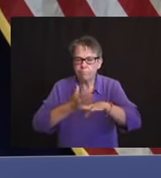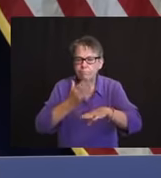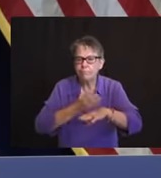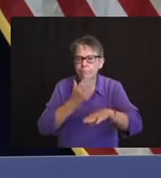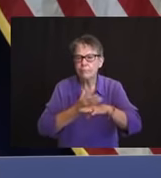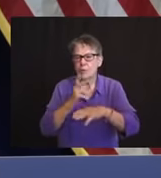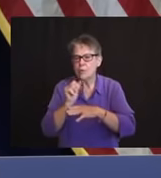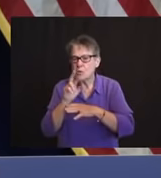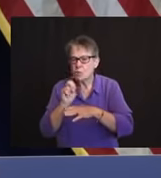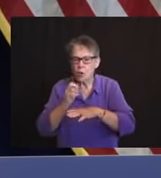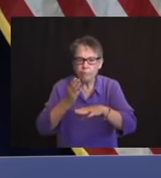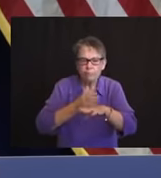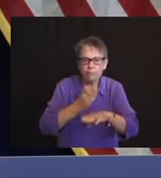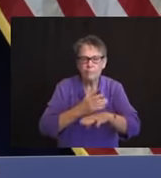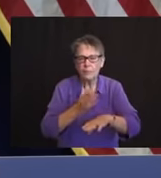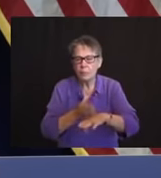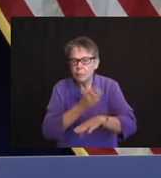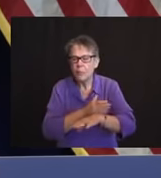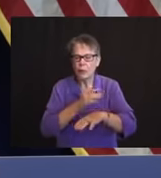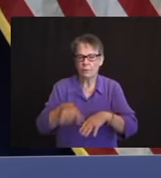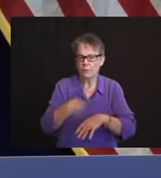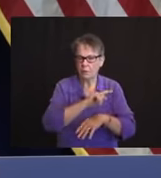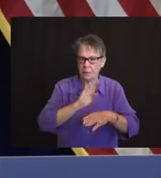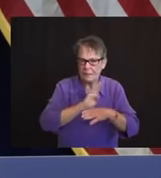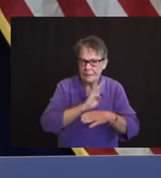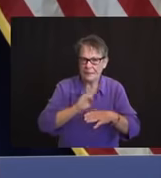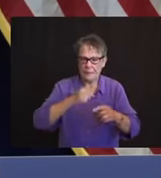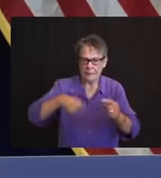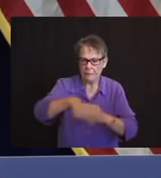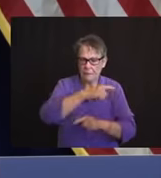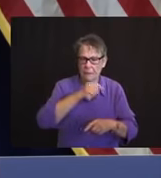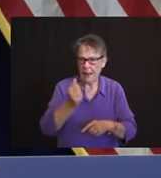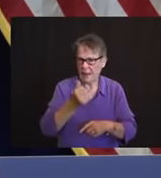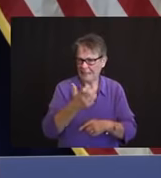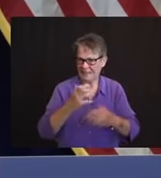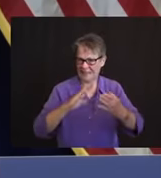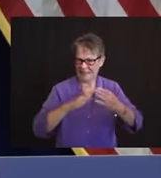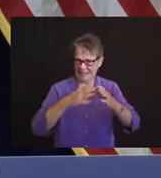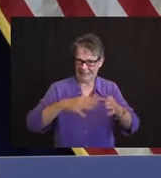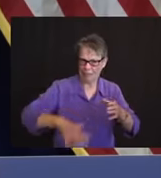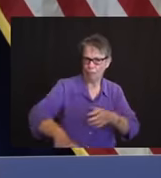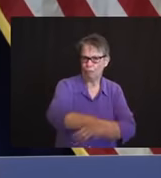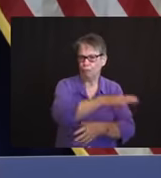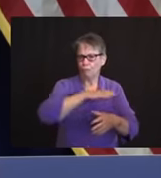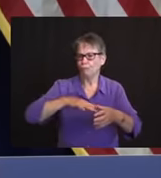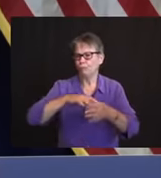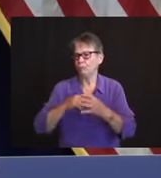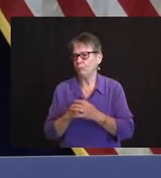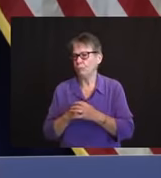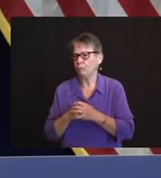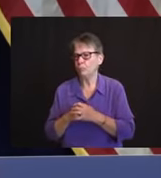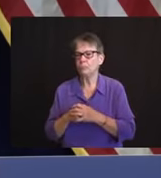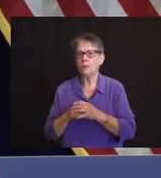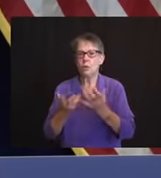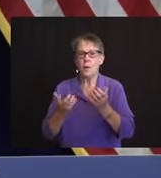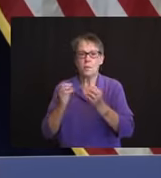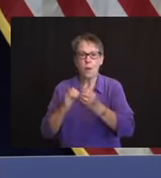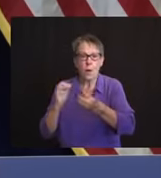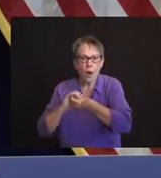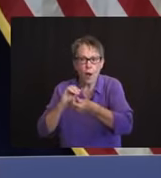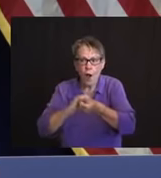done. We can only gain from working in partnership with other entities and hearing the